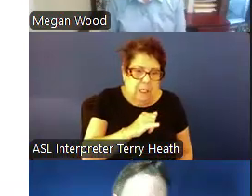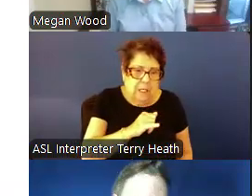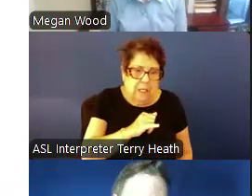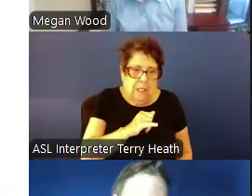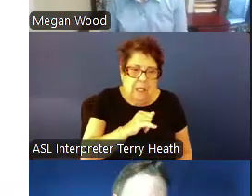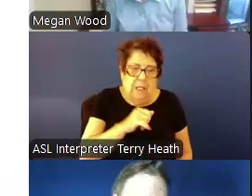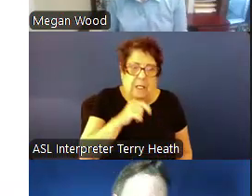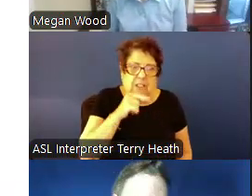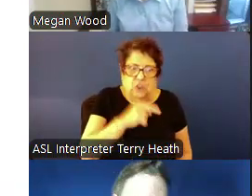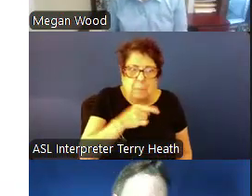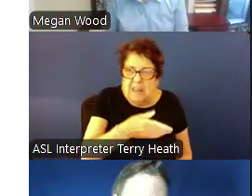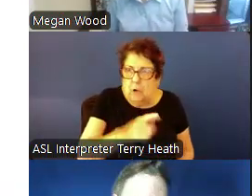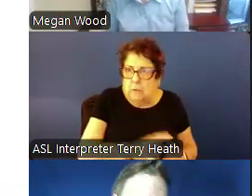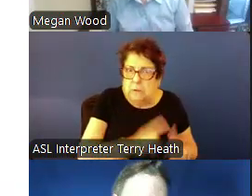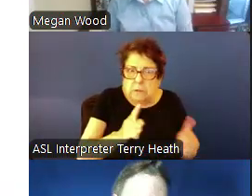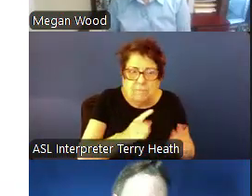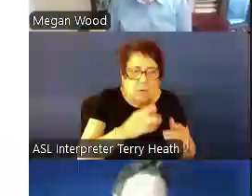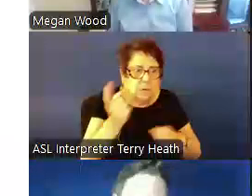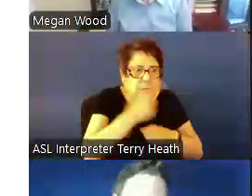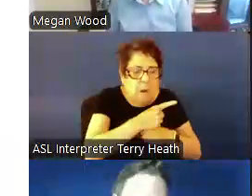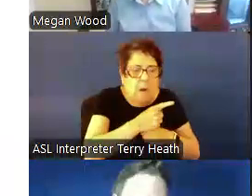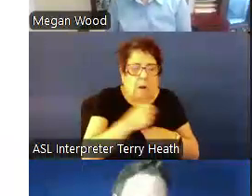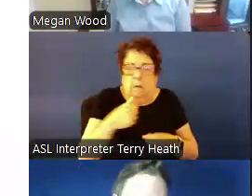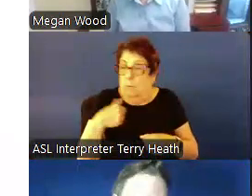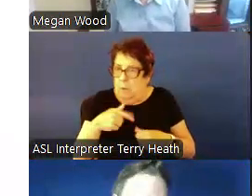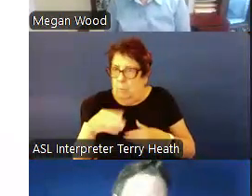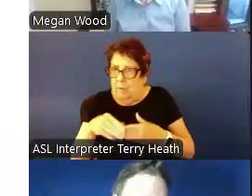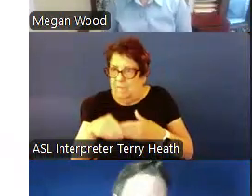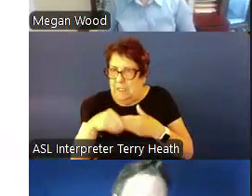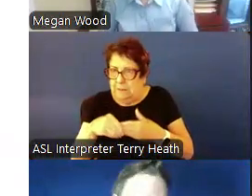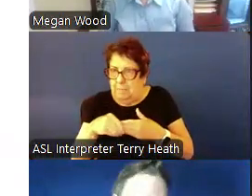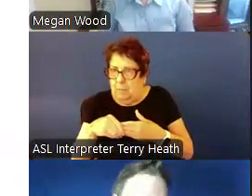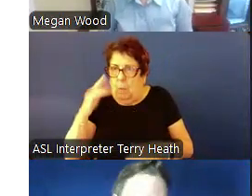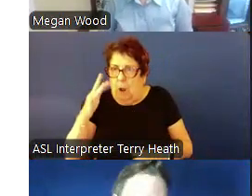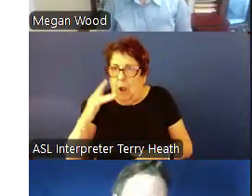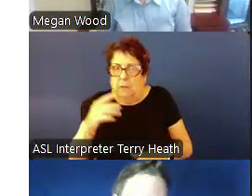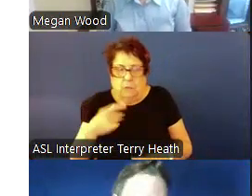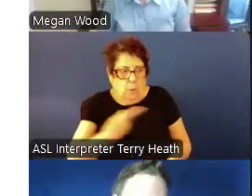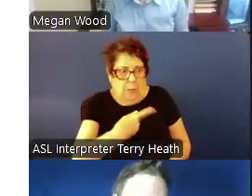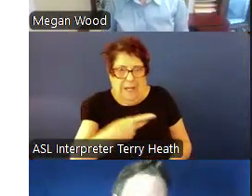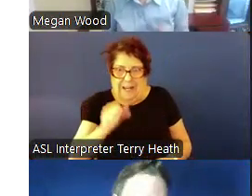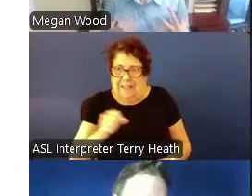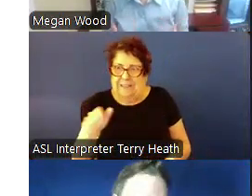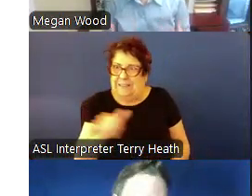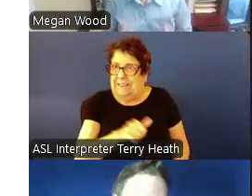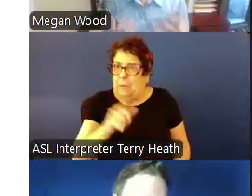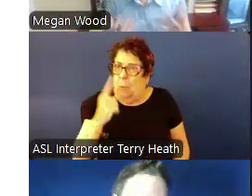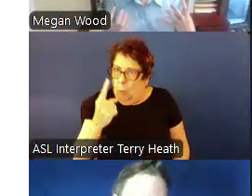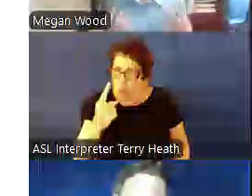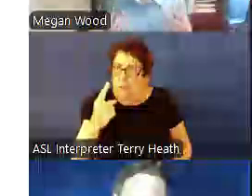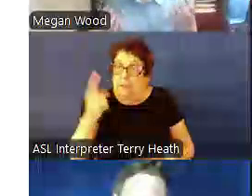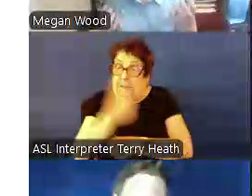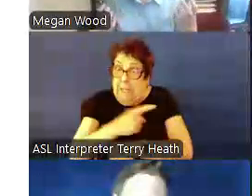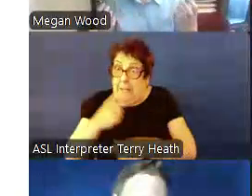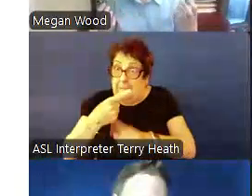day, and we were flexible, so we switched so that we overlap one day a month. Makes it really easy for older adults who,